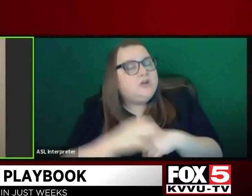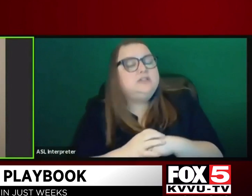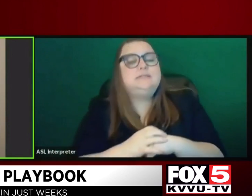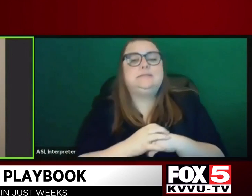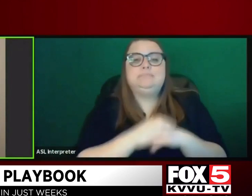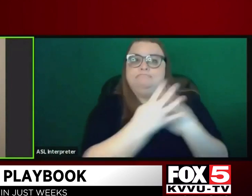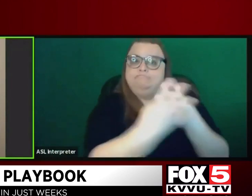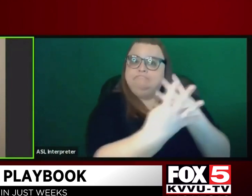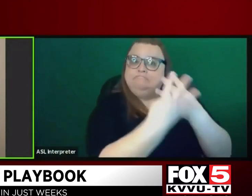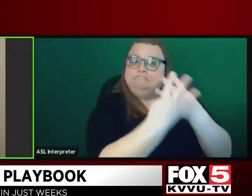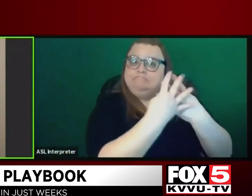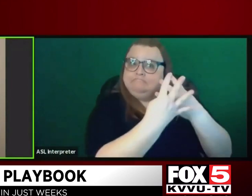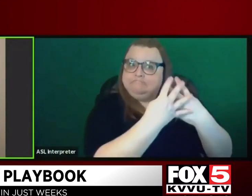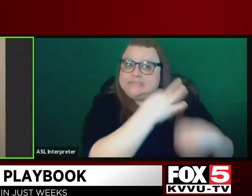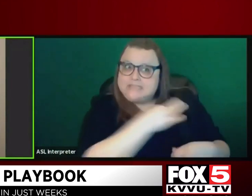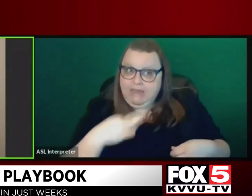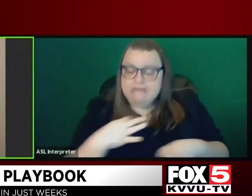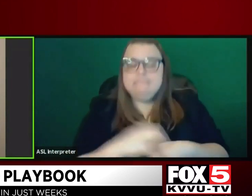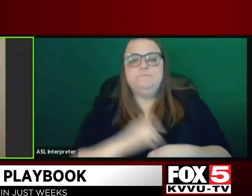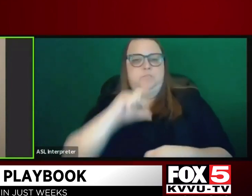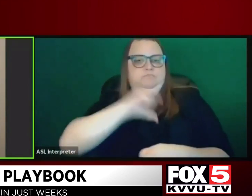facility staff, and law enforcement.